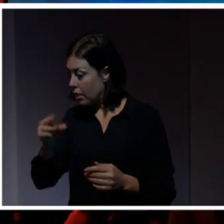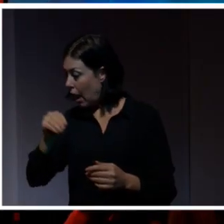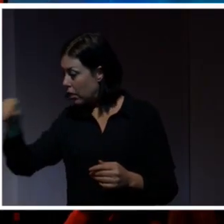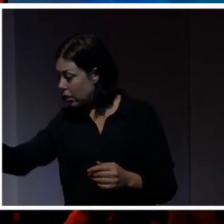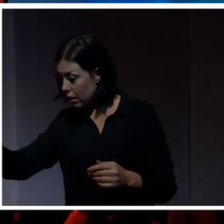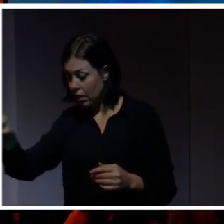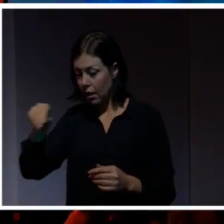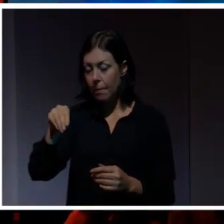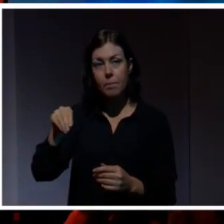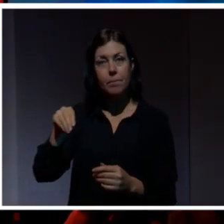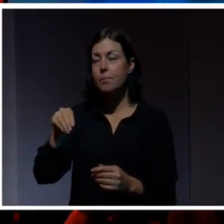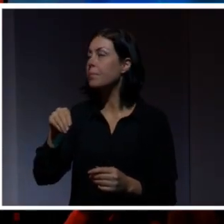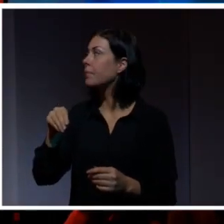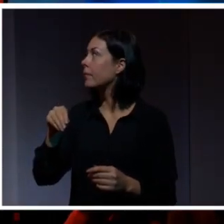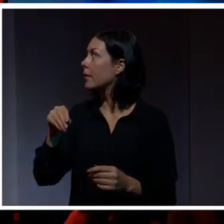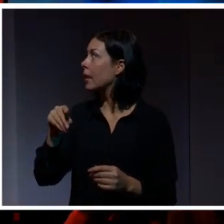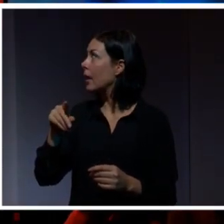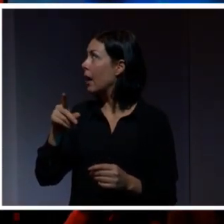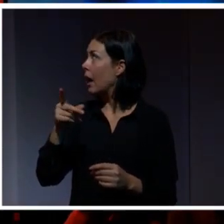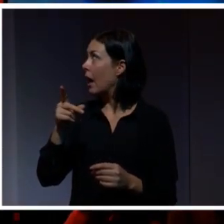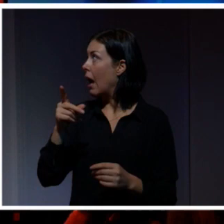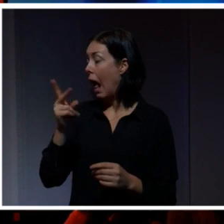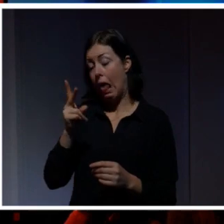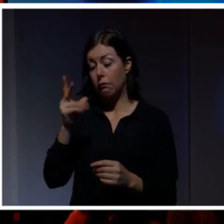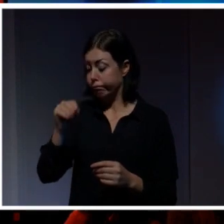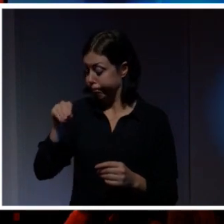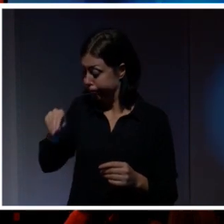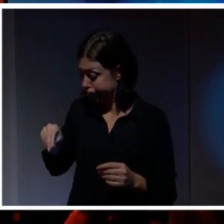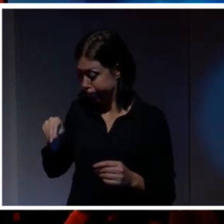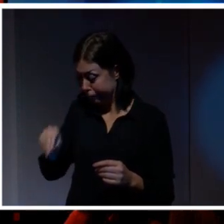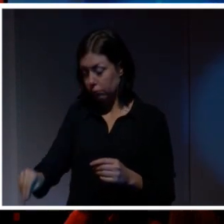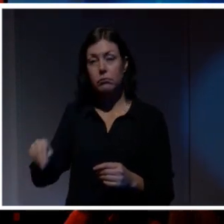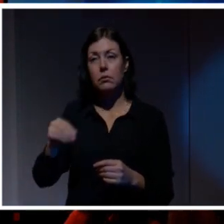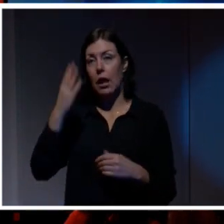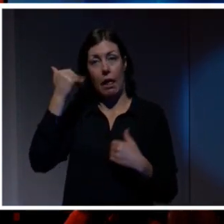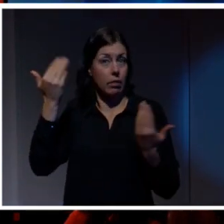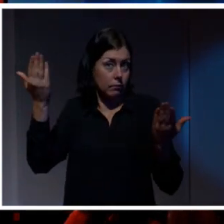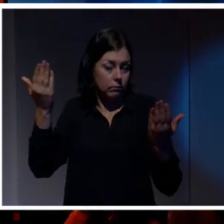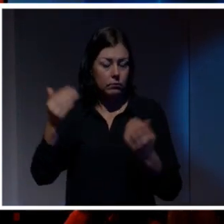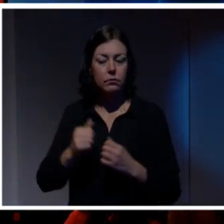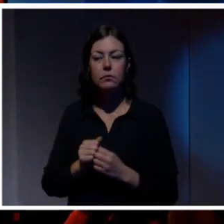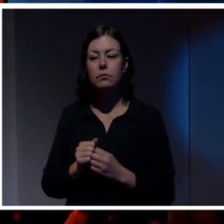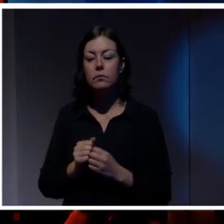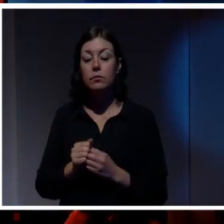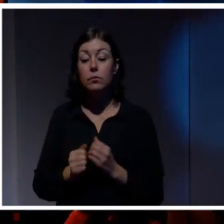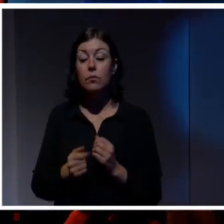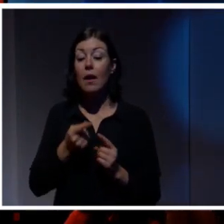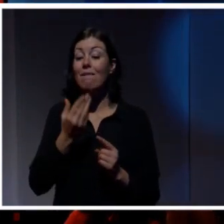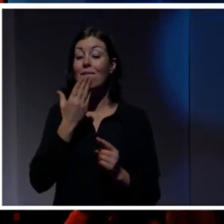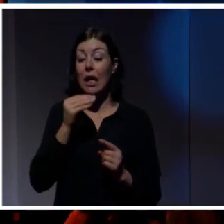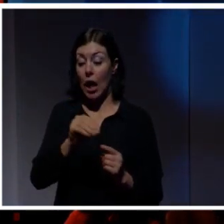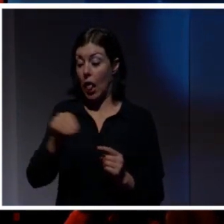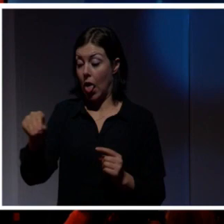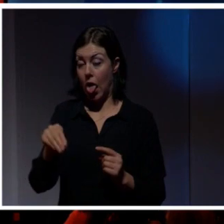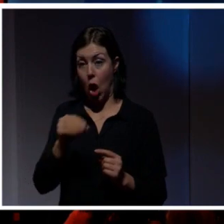or on the far side, you see, it can put an X in another box there in the middle. Now, depending on which move the AI would